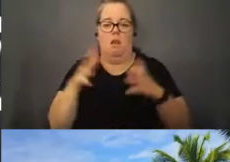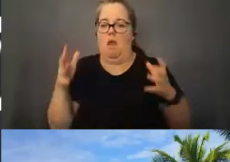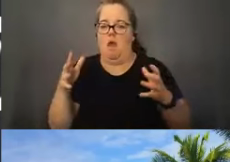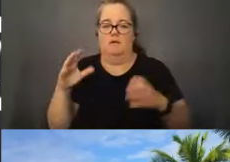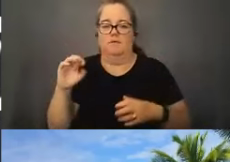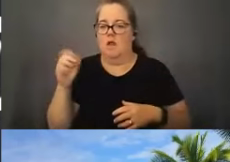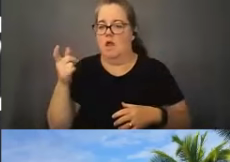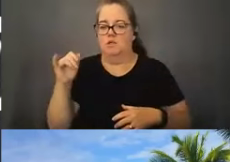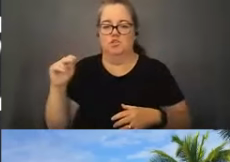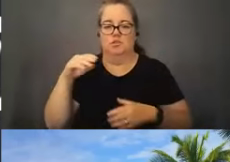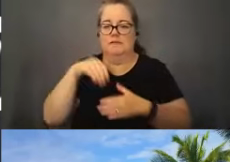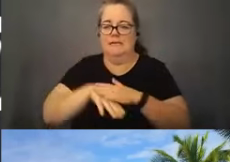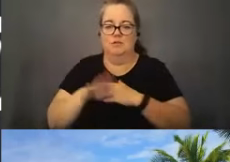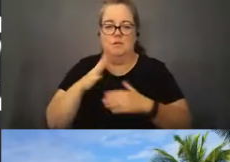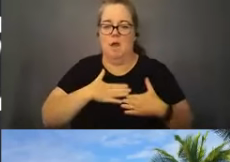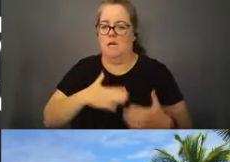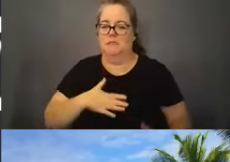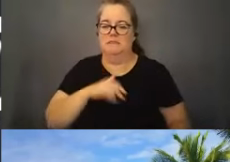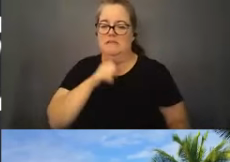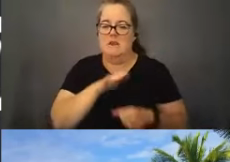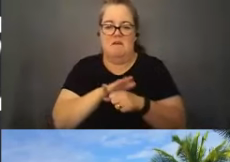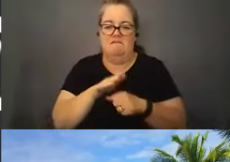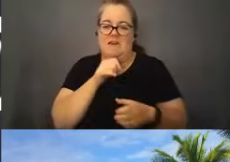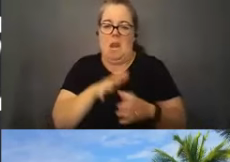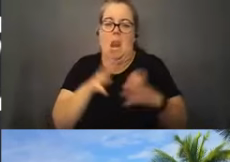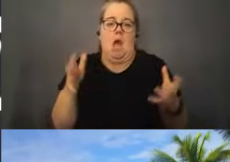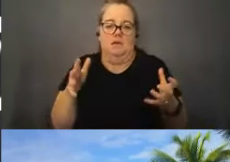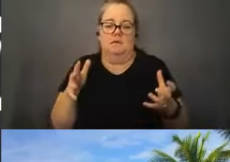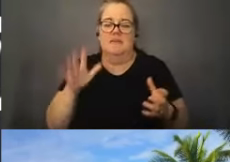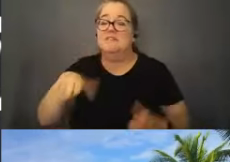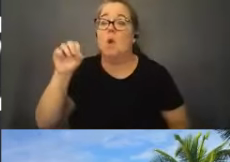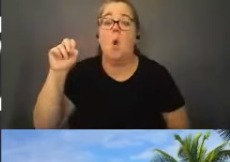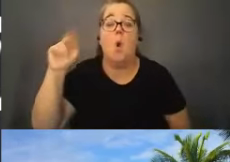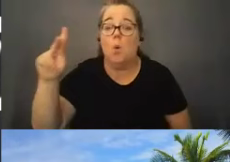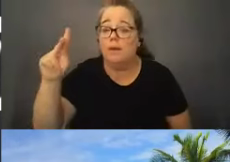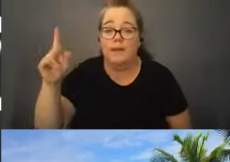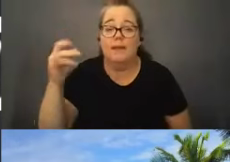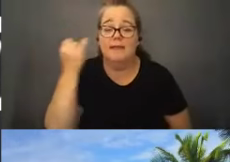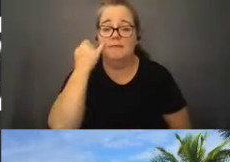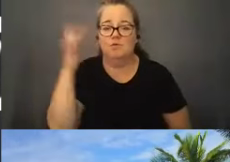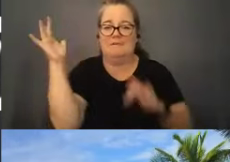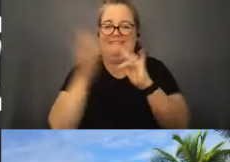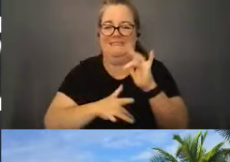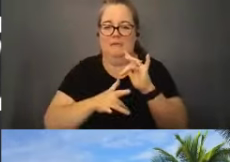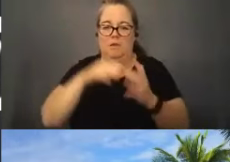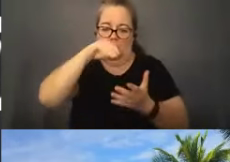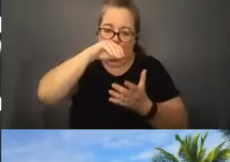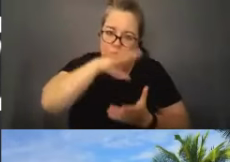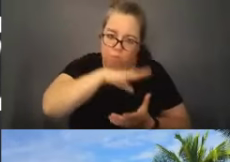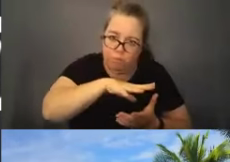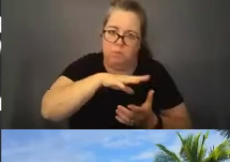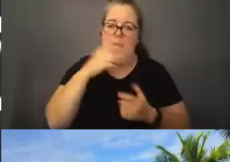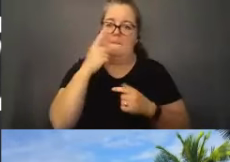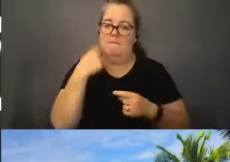oxygen. It's not very much. So that's why, again, it's okay to skip that part. And then once